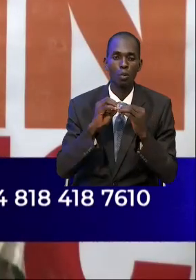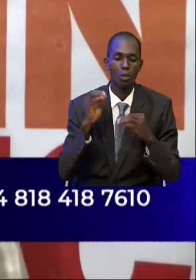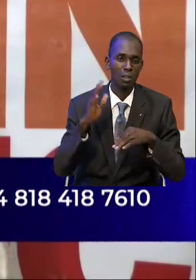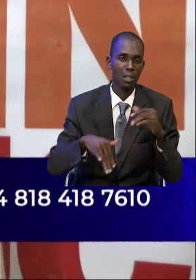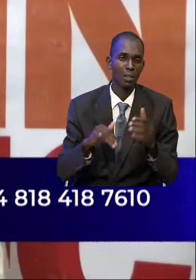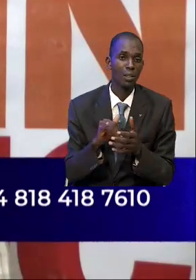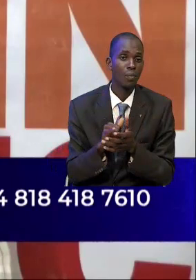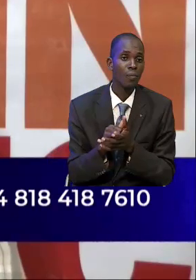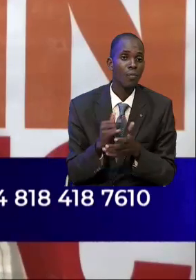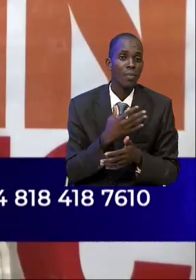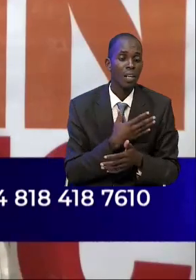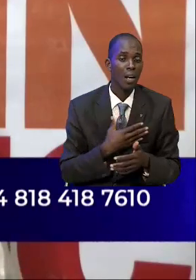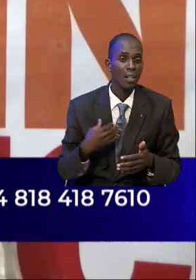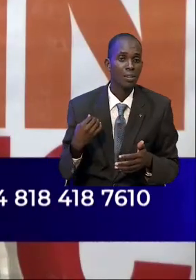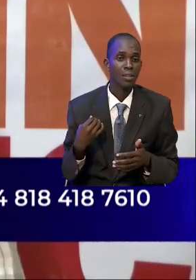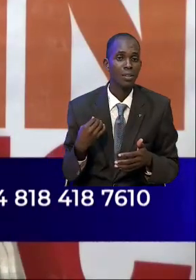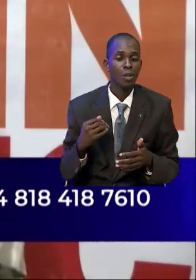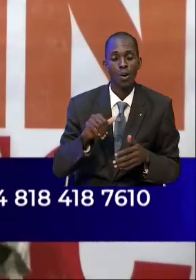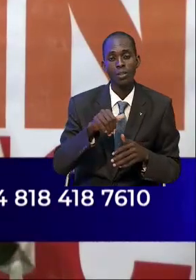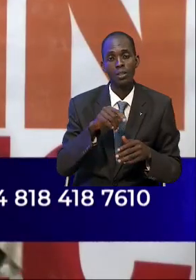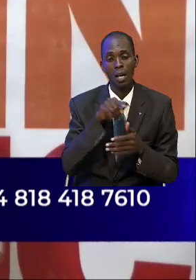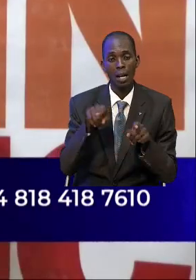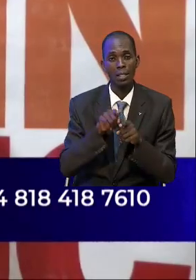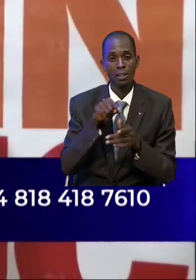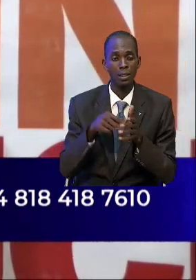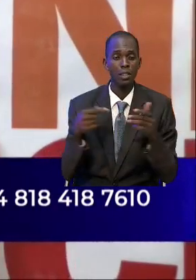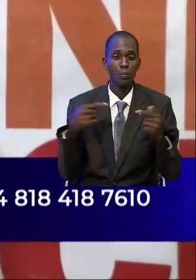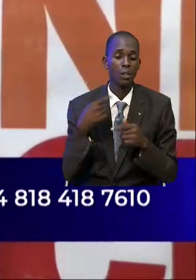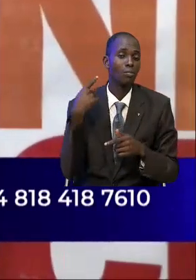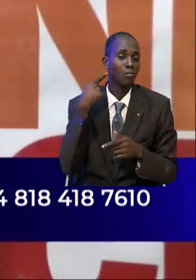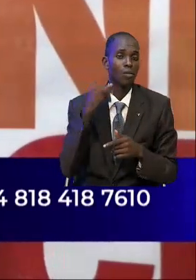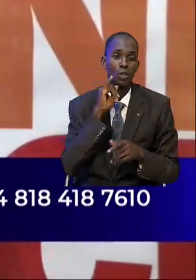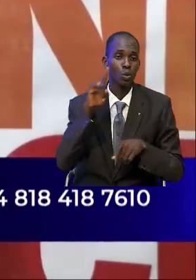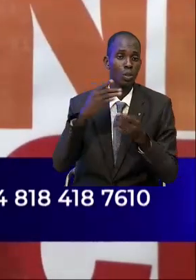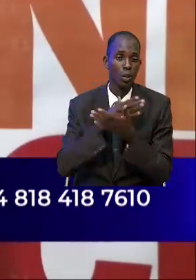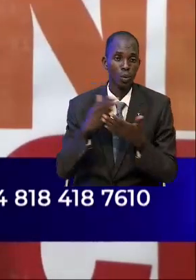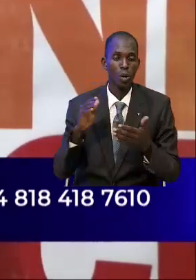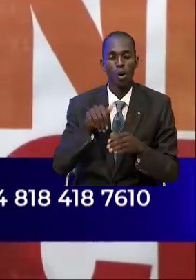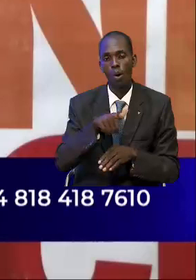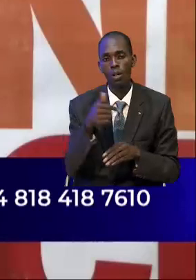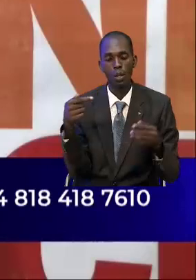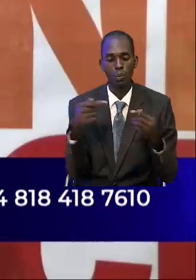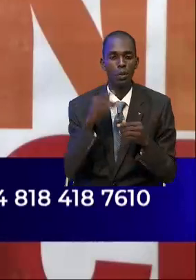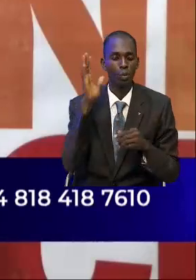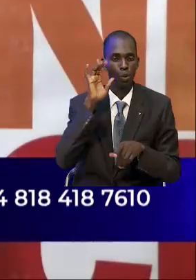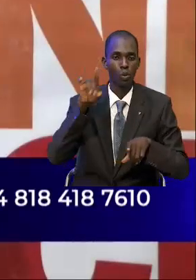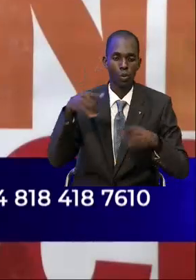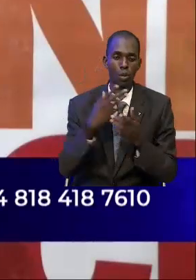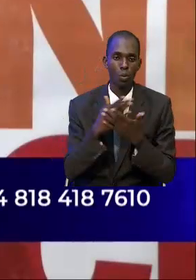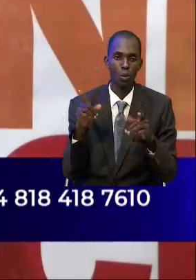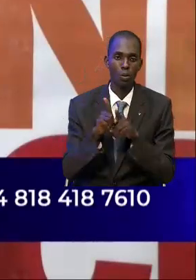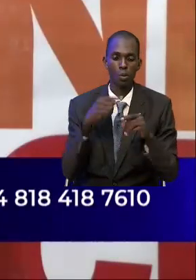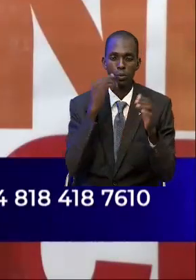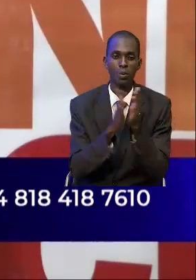that. And I'm so optimistic that this very pain is going, that other pains will join suit and go. And I'll